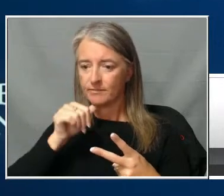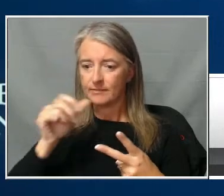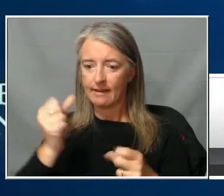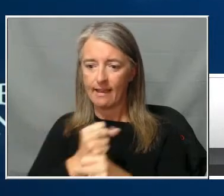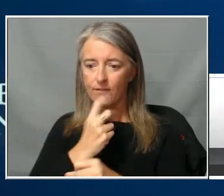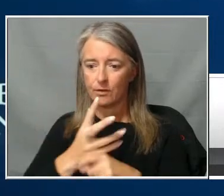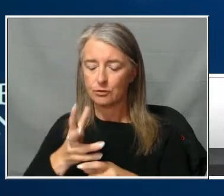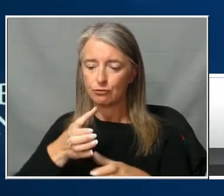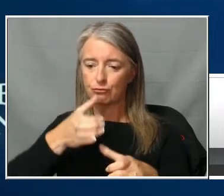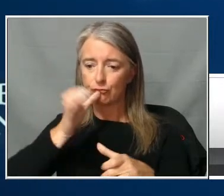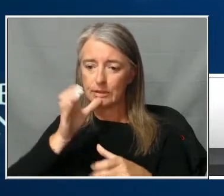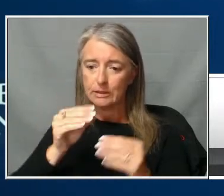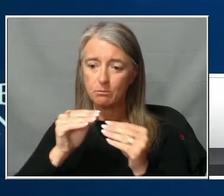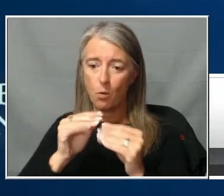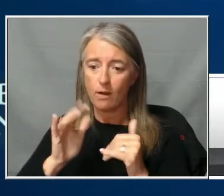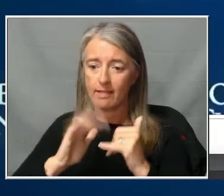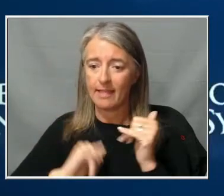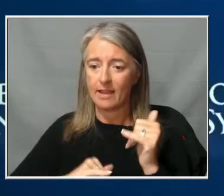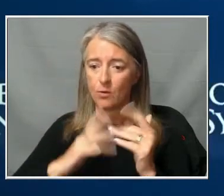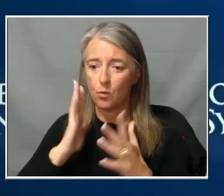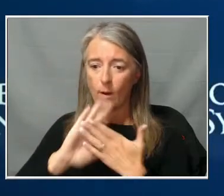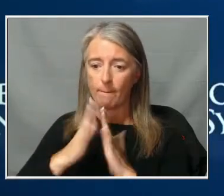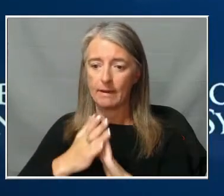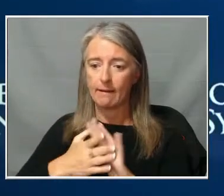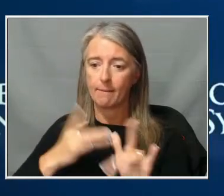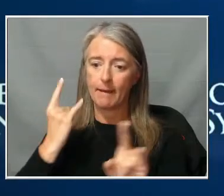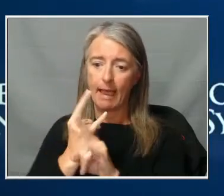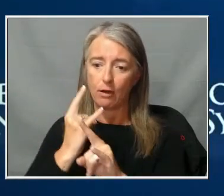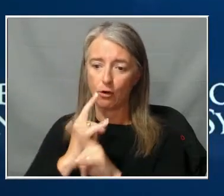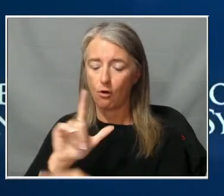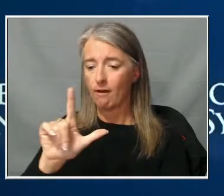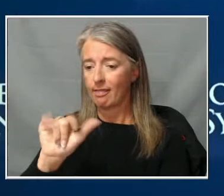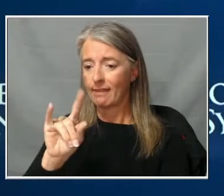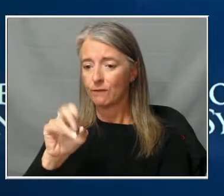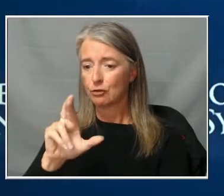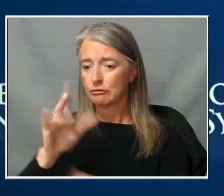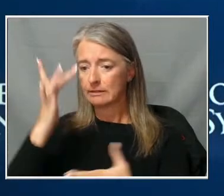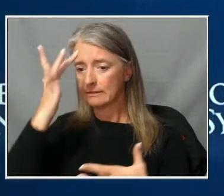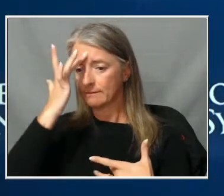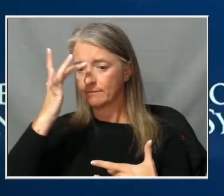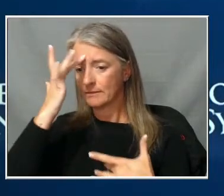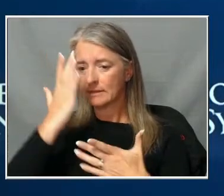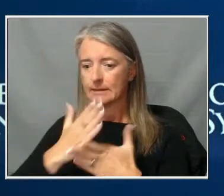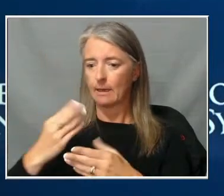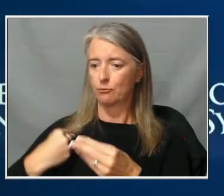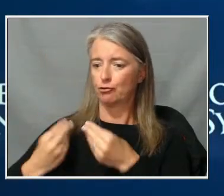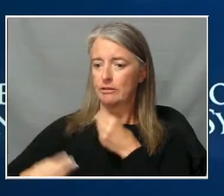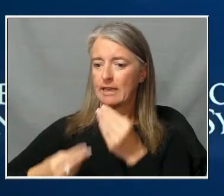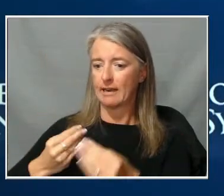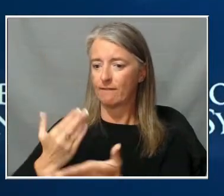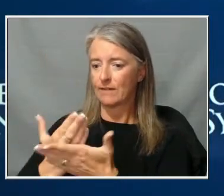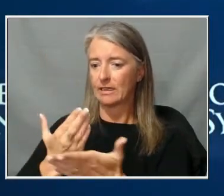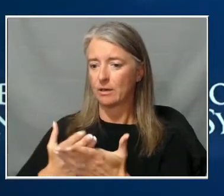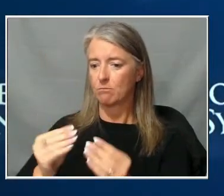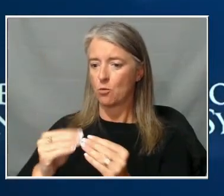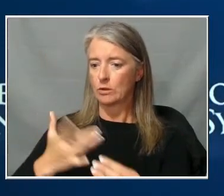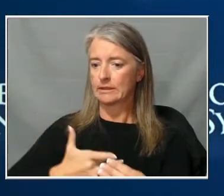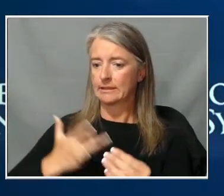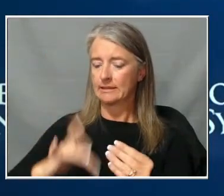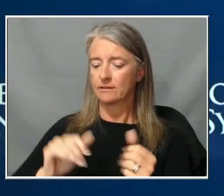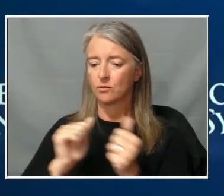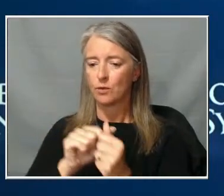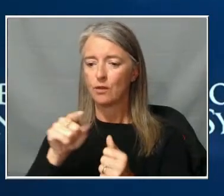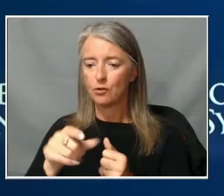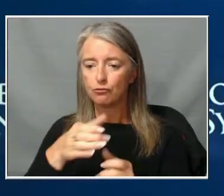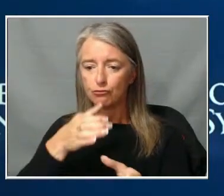that will get alcohol-related liver disease, because there are genetic factors that make you sensitive. But if you drink at